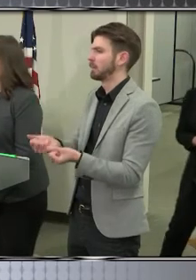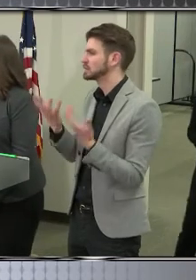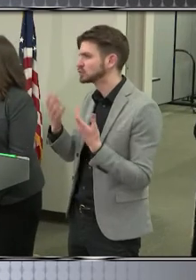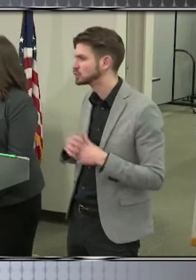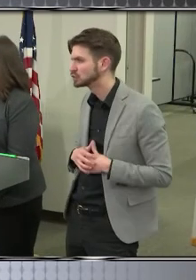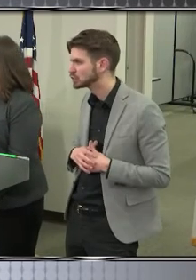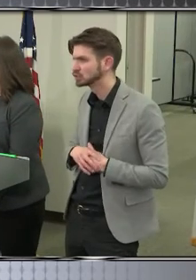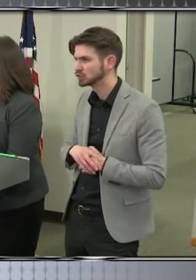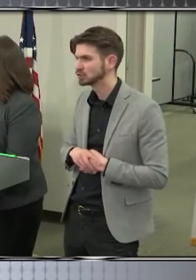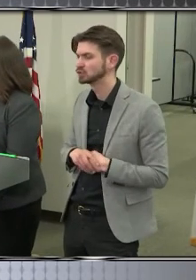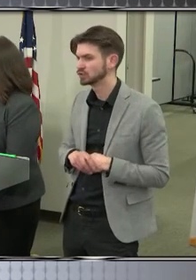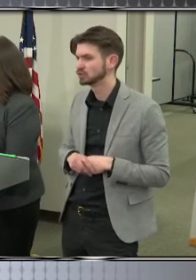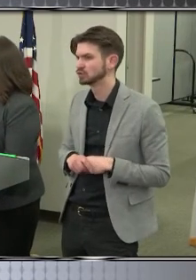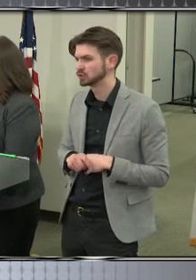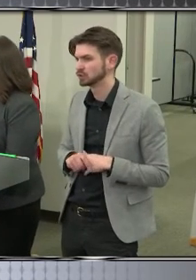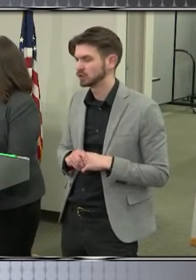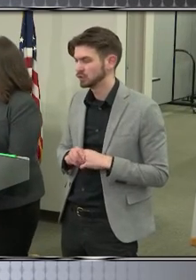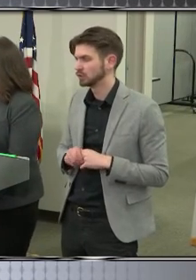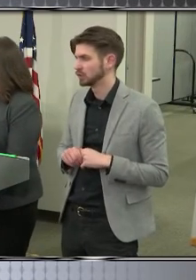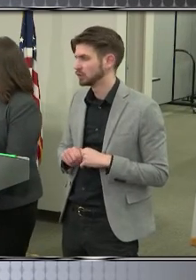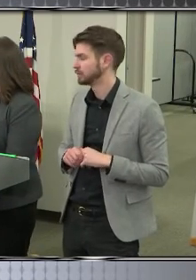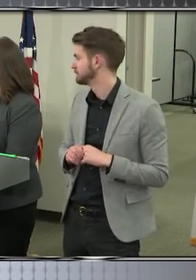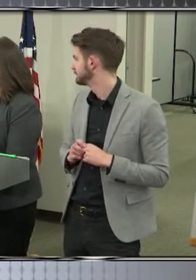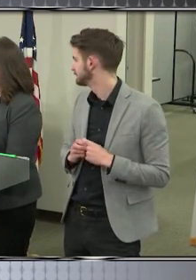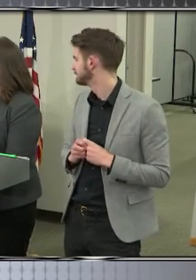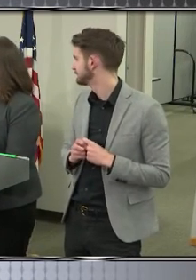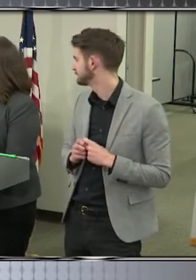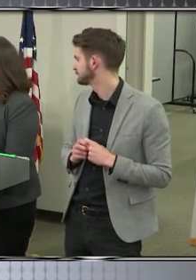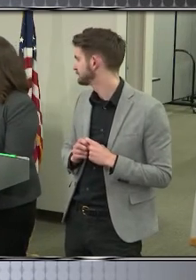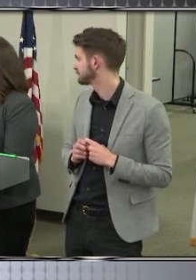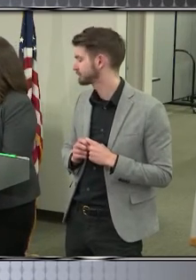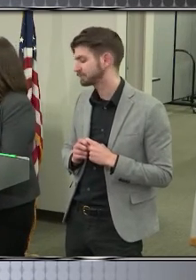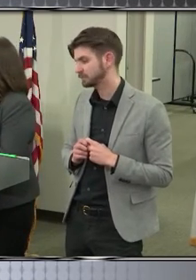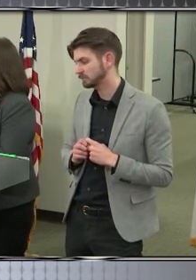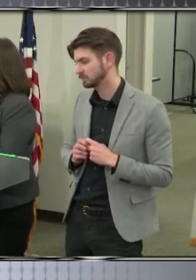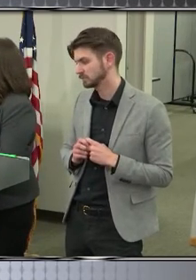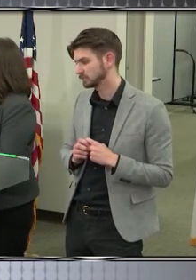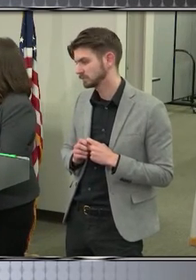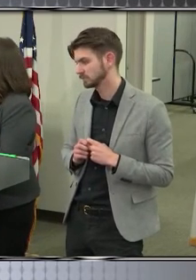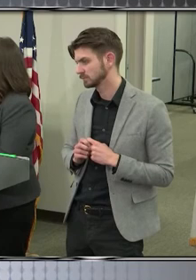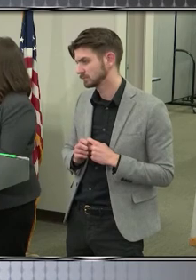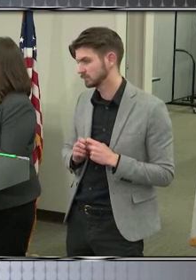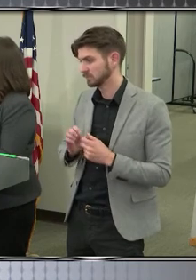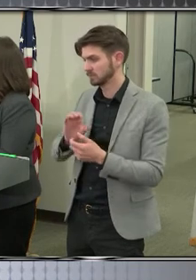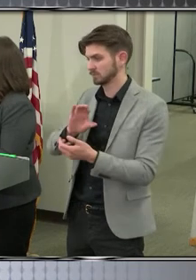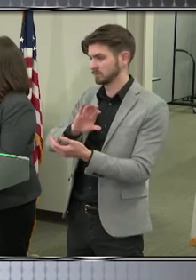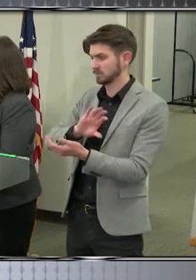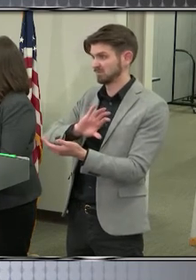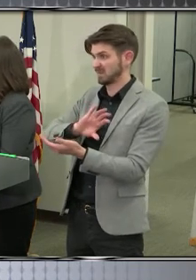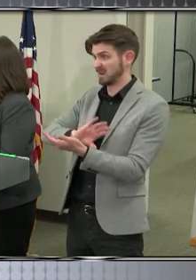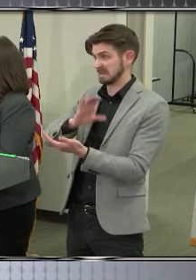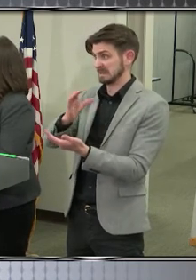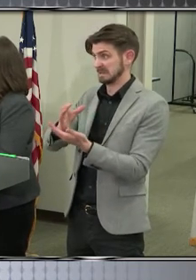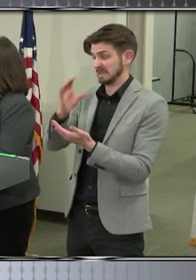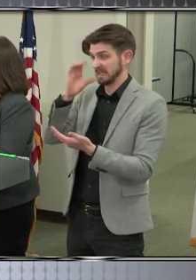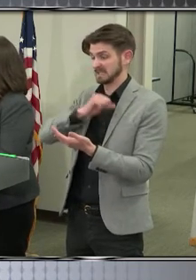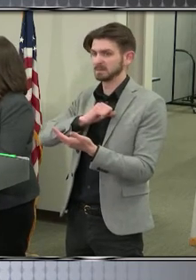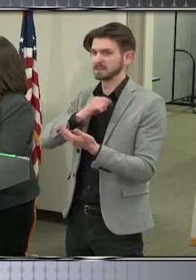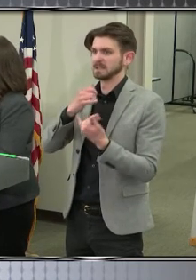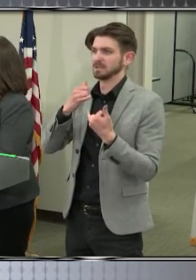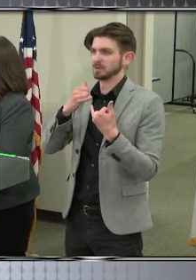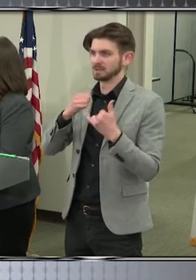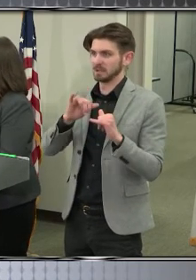effort? So, estimates for the response that will be required are an evolving evaluation